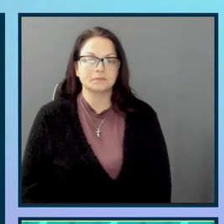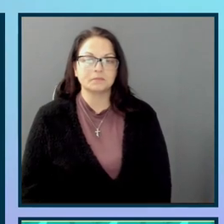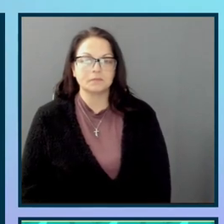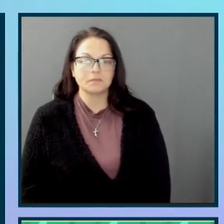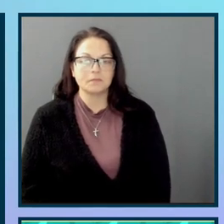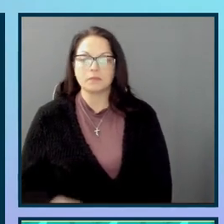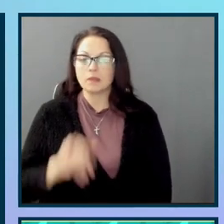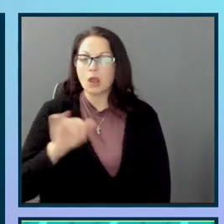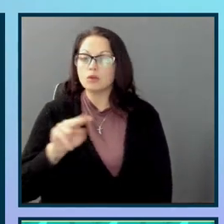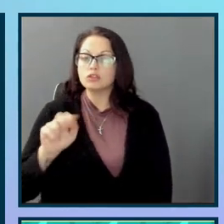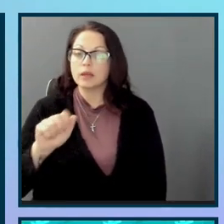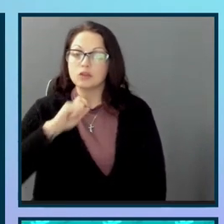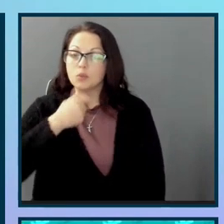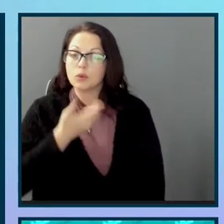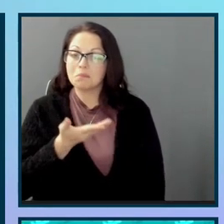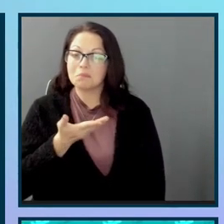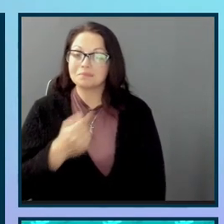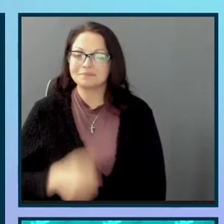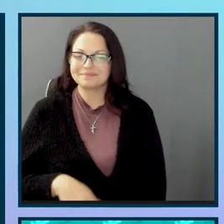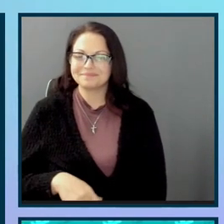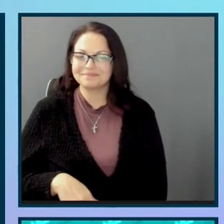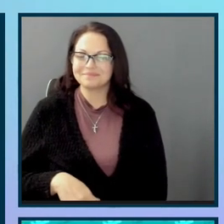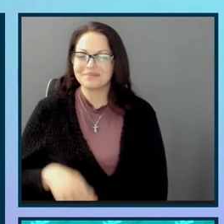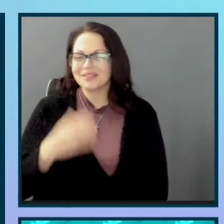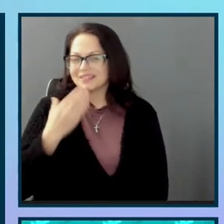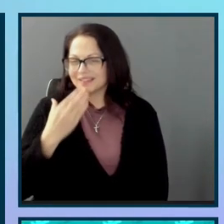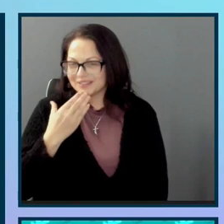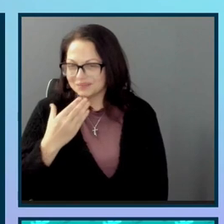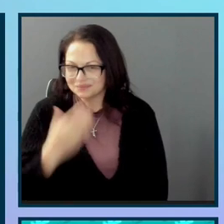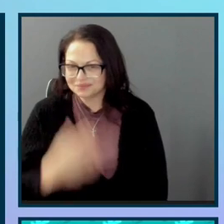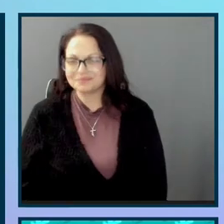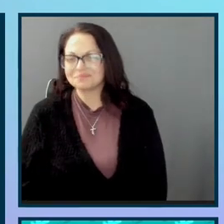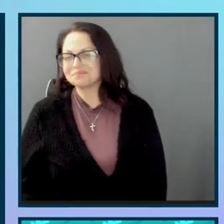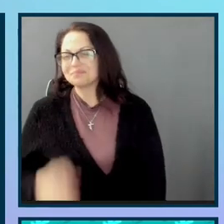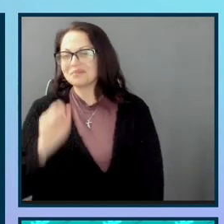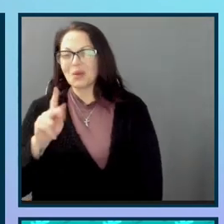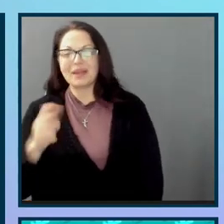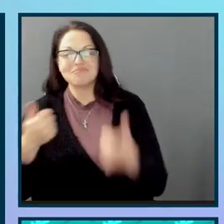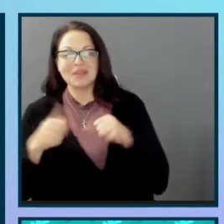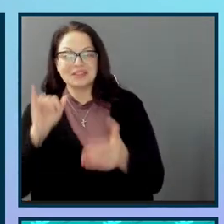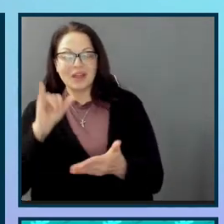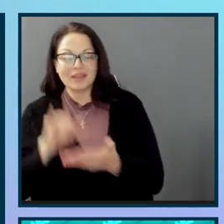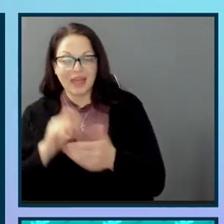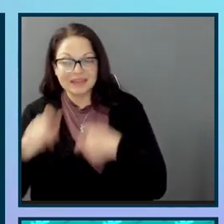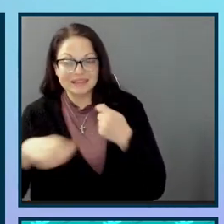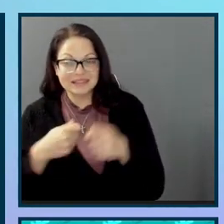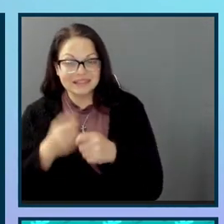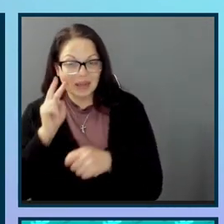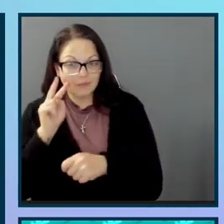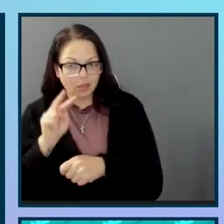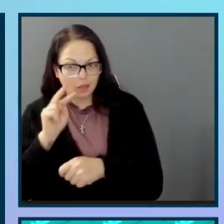Jenny, you're muted. Thank you. So let's do exactly that. Instead of looking at pixels, how about we listen to